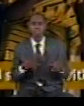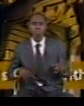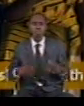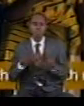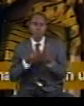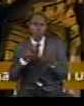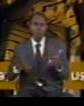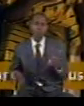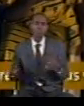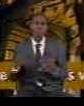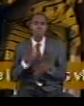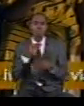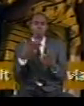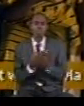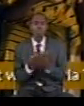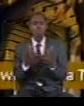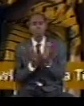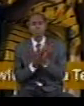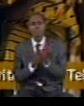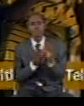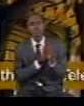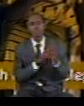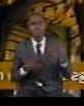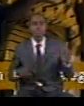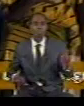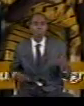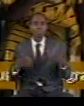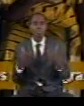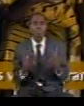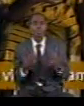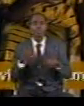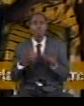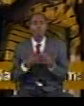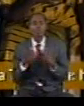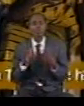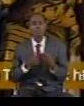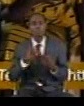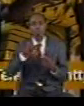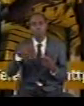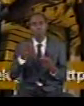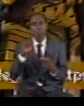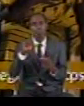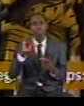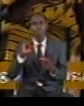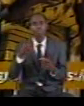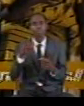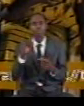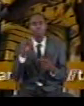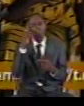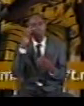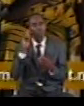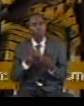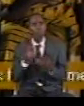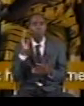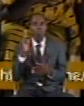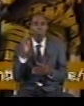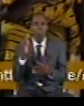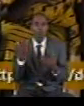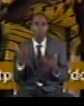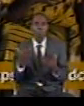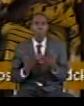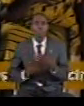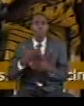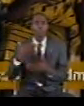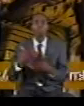longer. Praise the Lord. We return now to the state of Asia for testimonies. Next testifier, please.